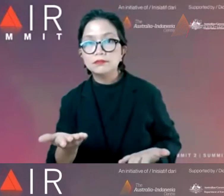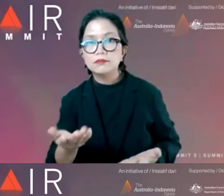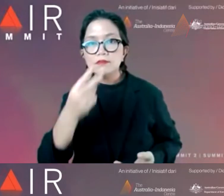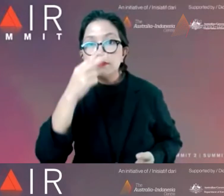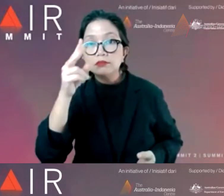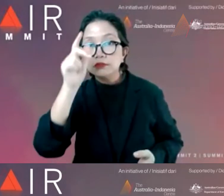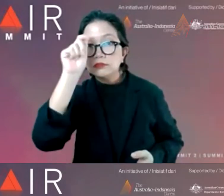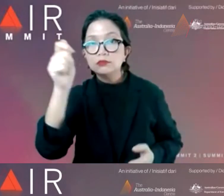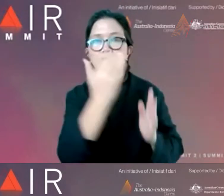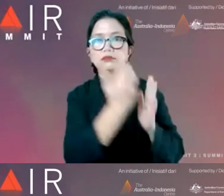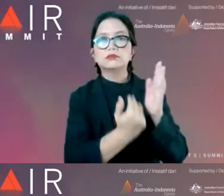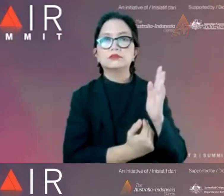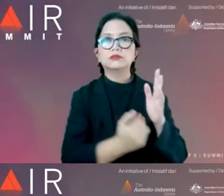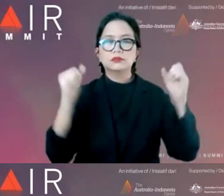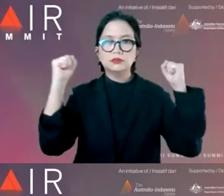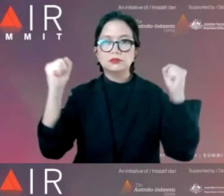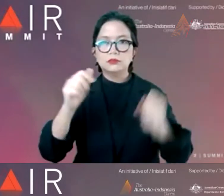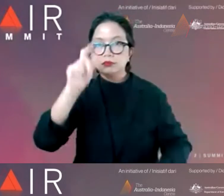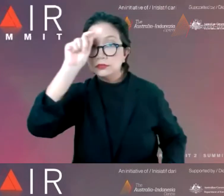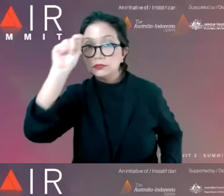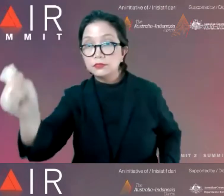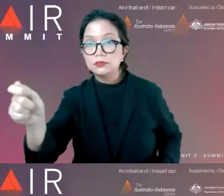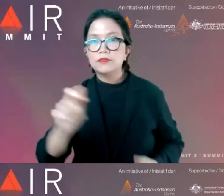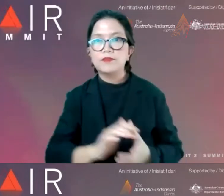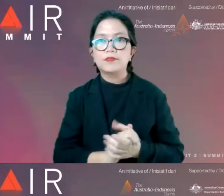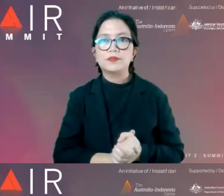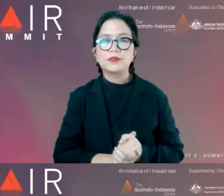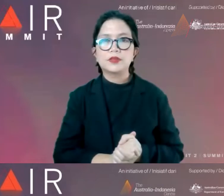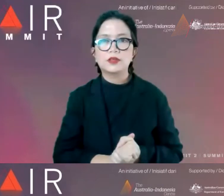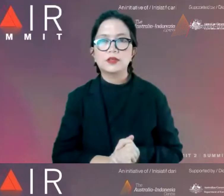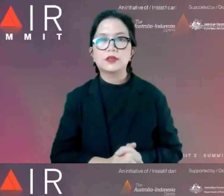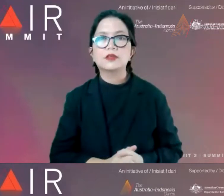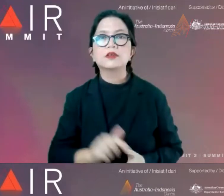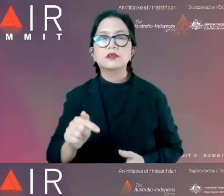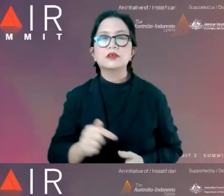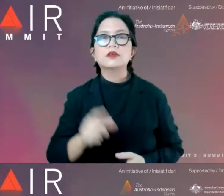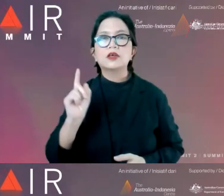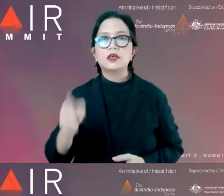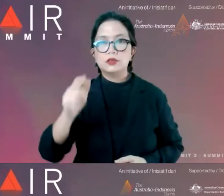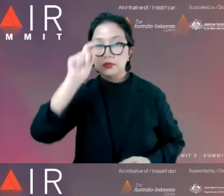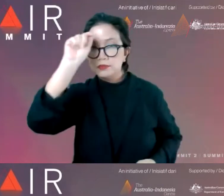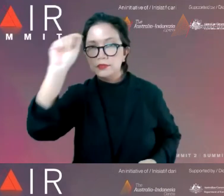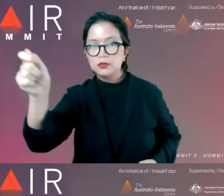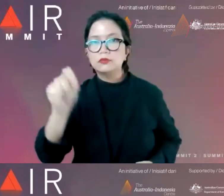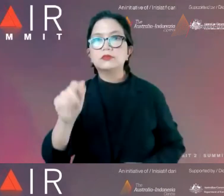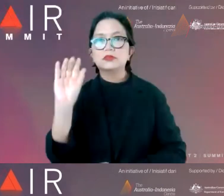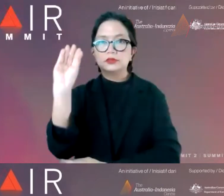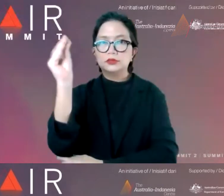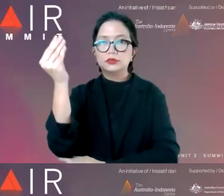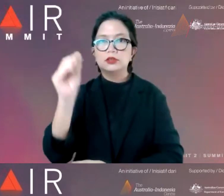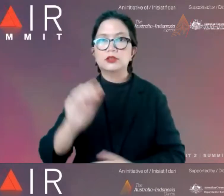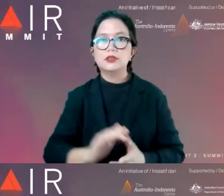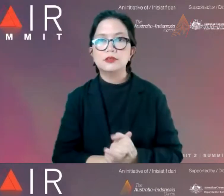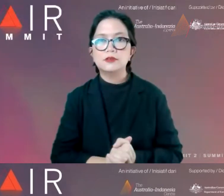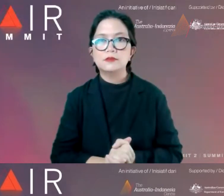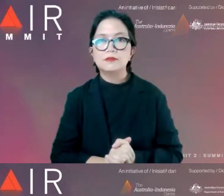compliance intention for vaccination. I think personally what I see is